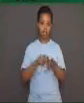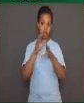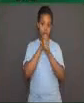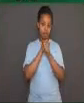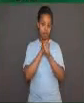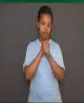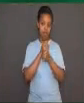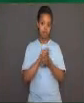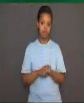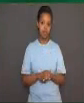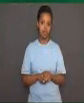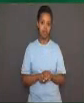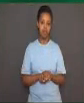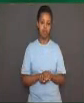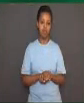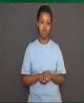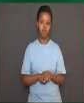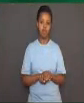Time's up.